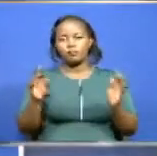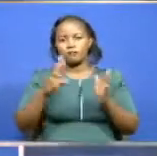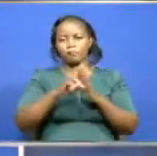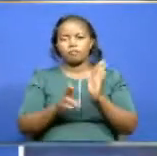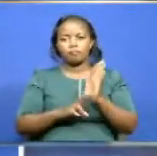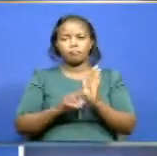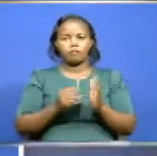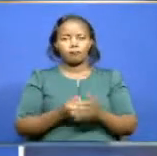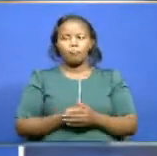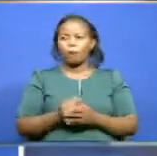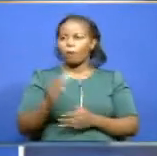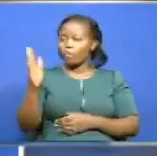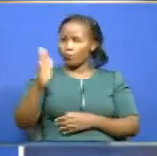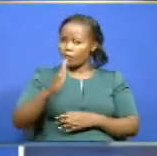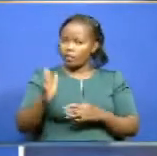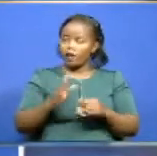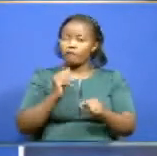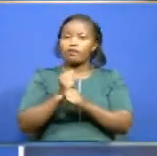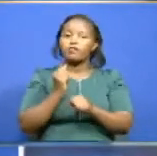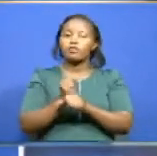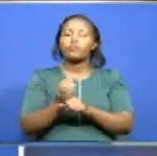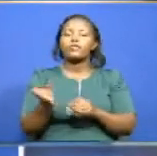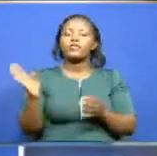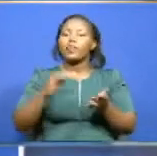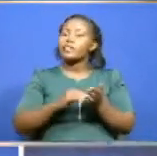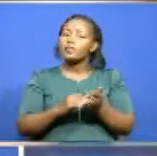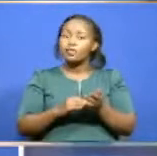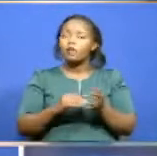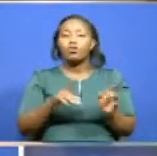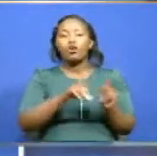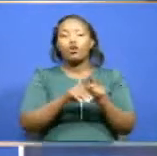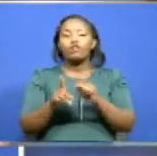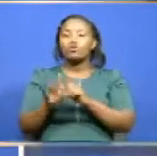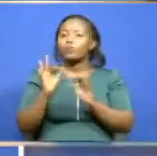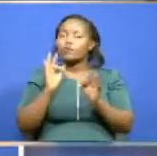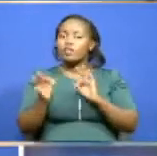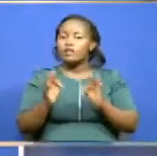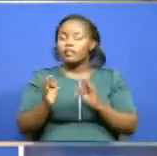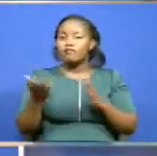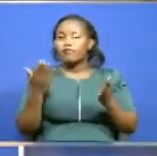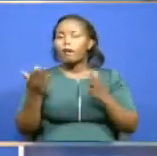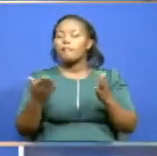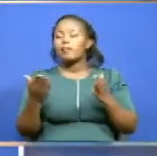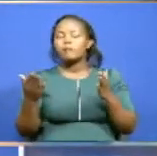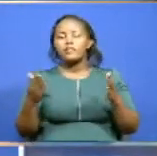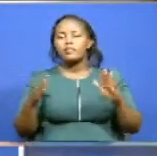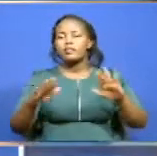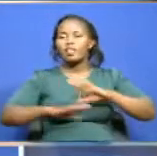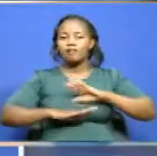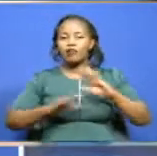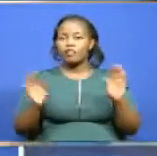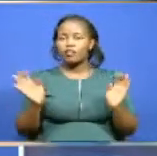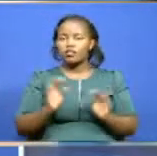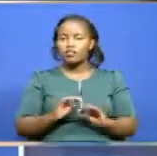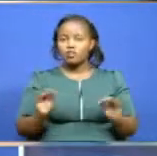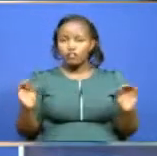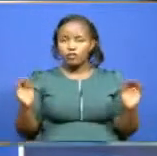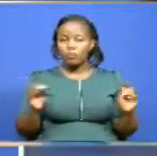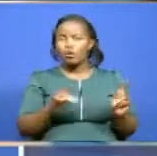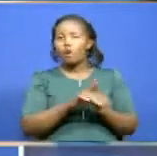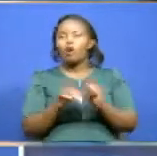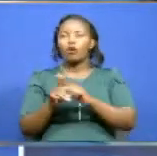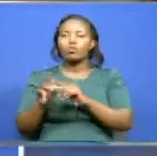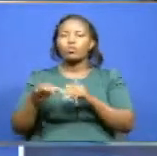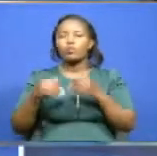COVID-19. We'll never do it again going forward, and definitely if you are to exercise your discretion and give them